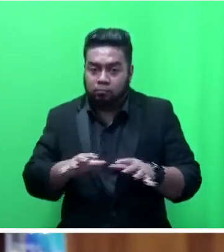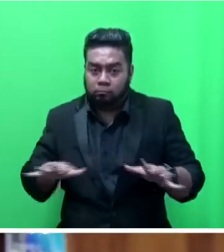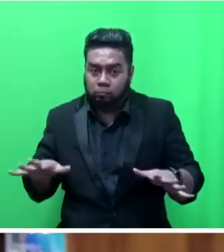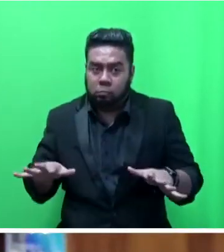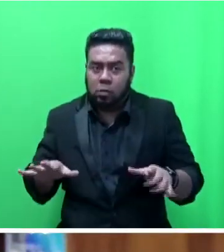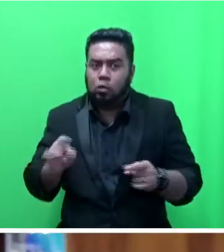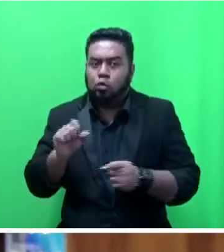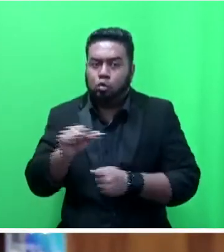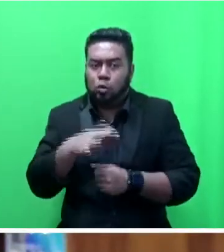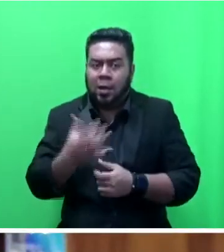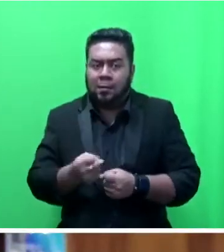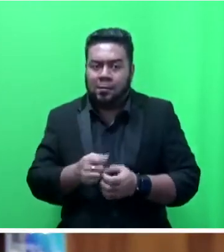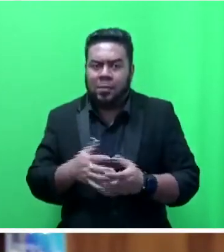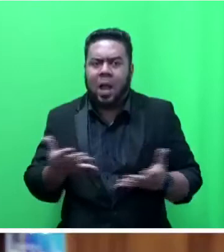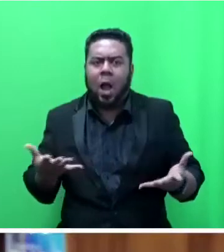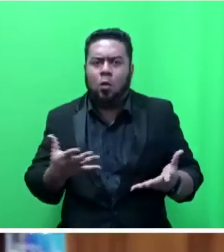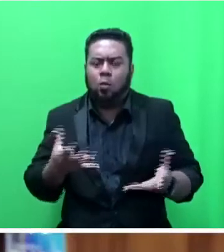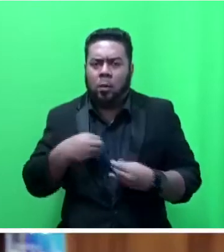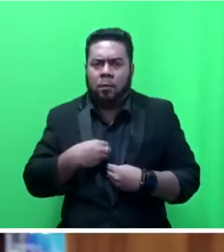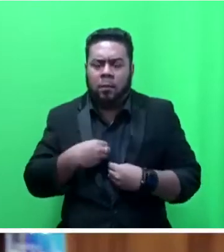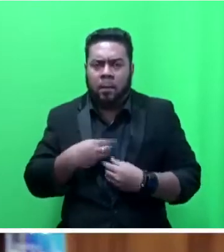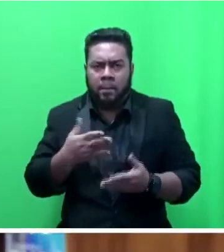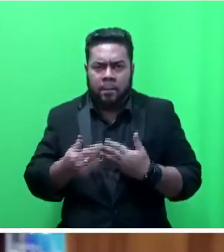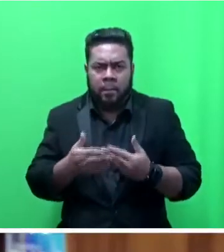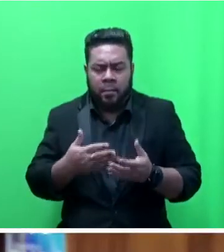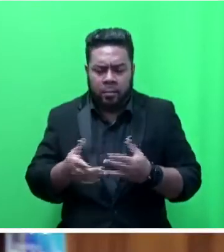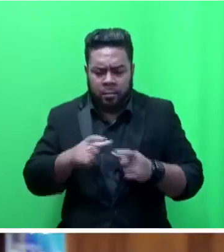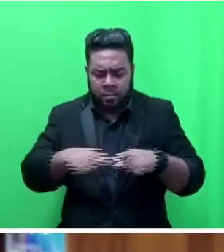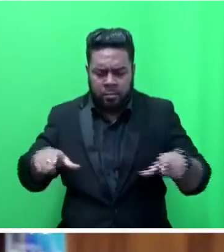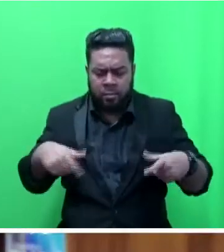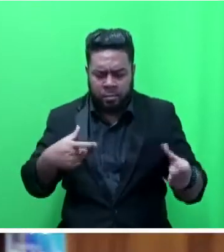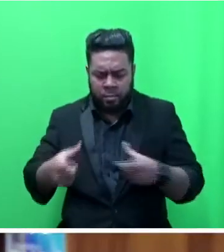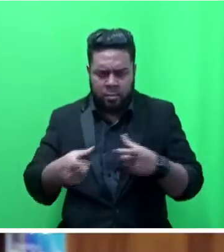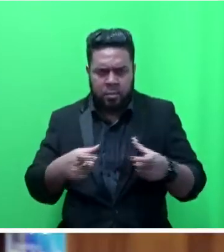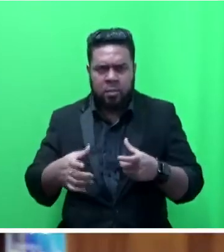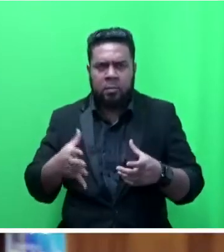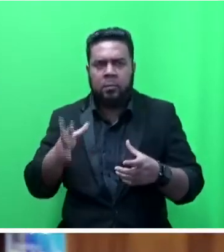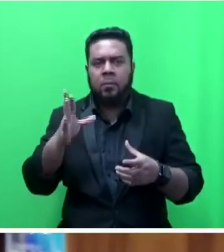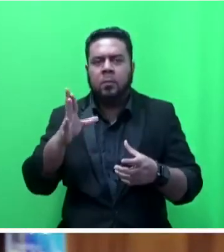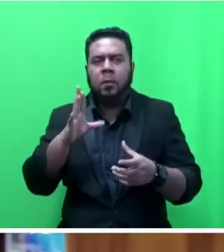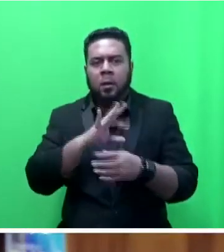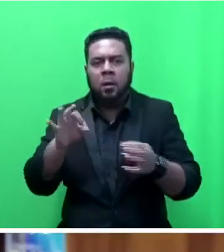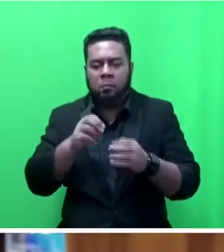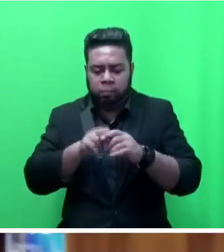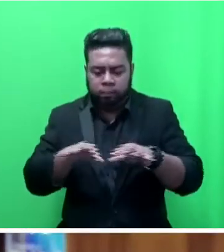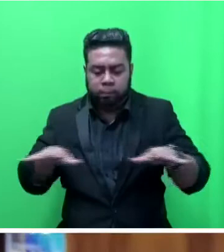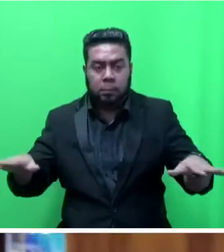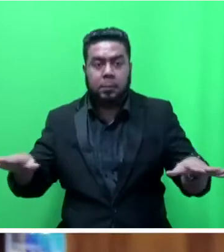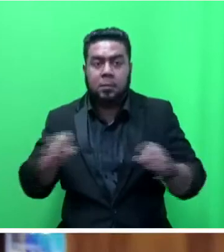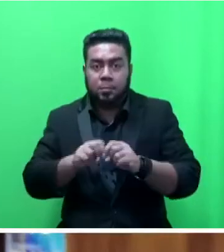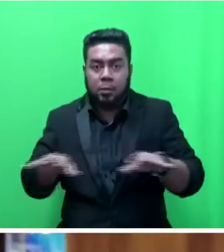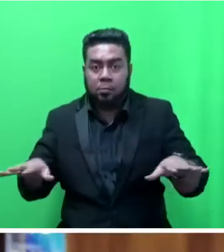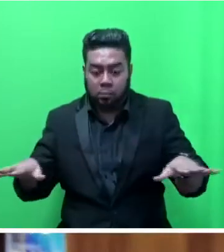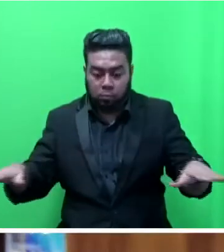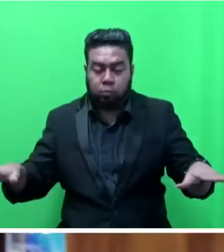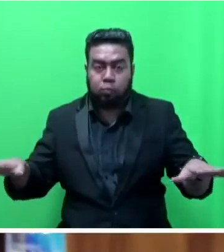there be a slip, how do we handle and manage and cordon off those areas and ensure that there's no spread while we deal with that